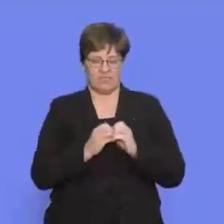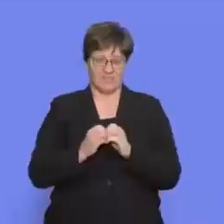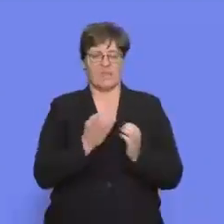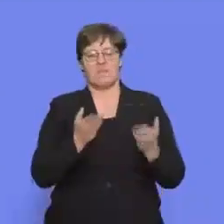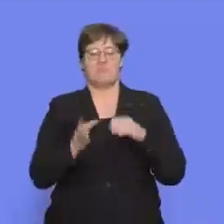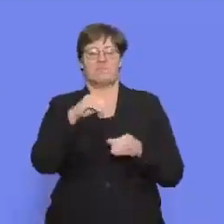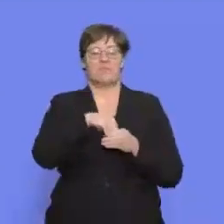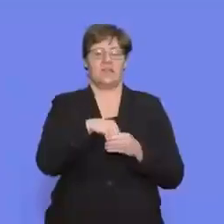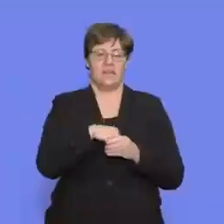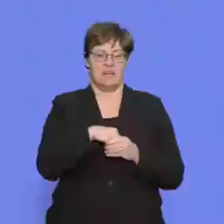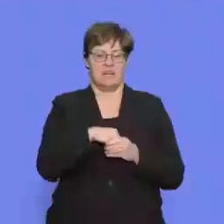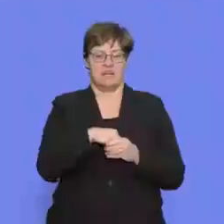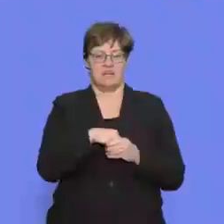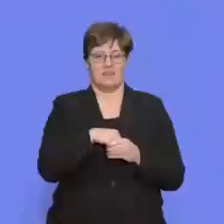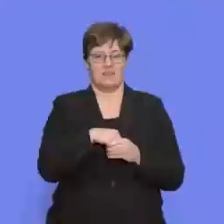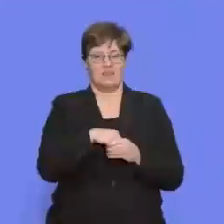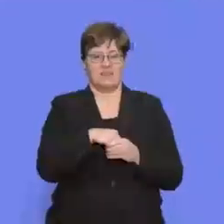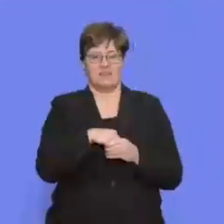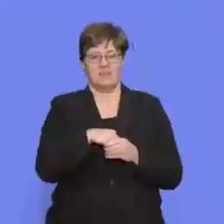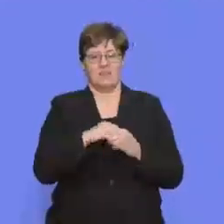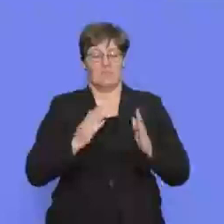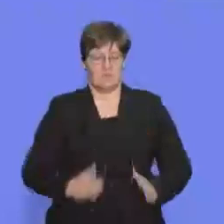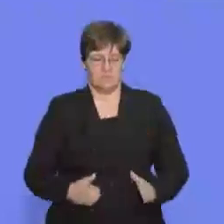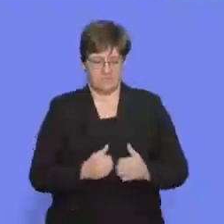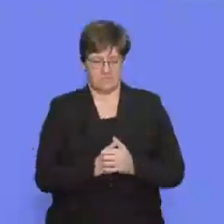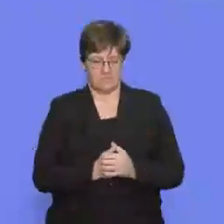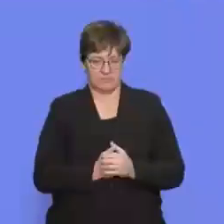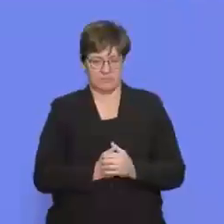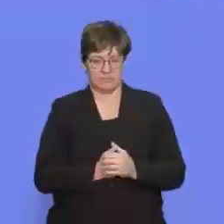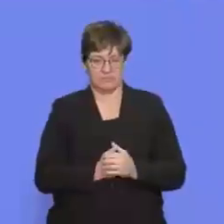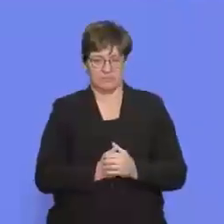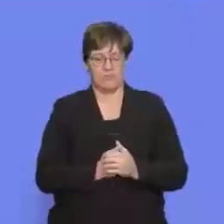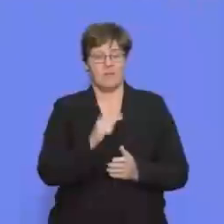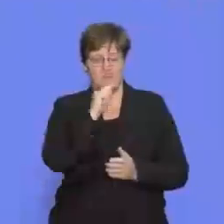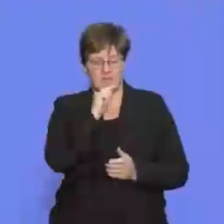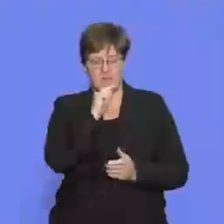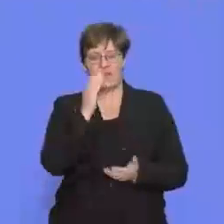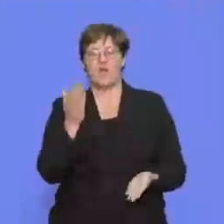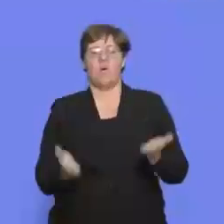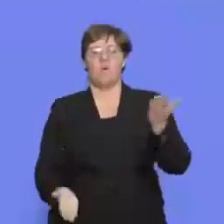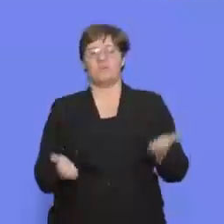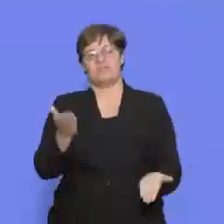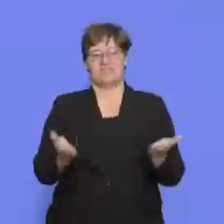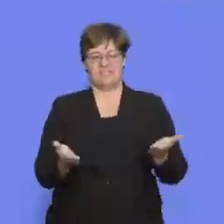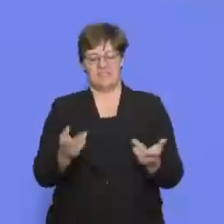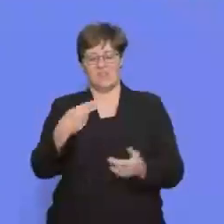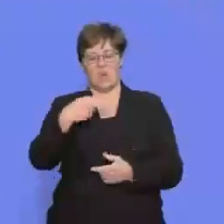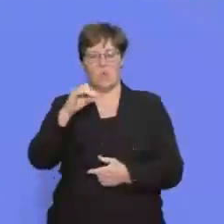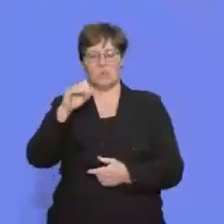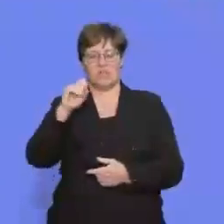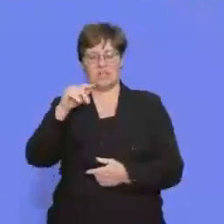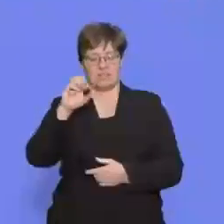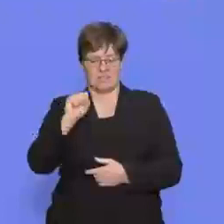body, which means homeostasis now took place. All all these 7 steps are steps